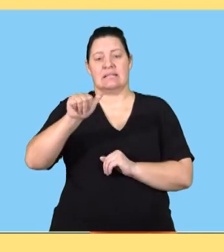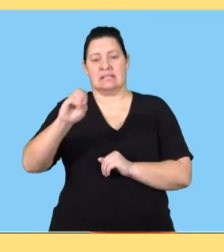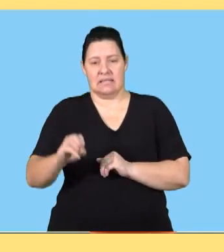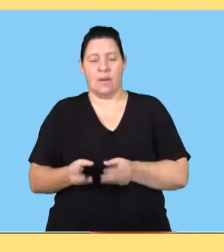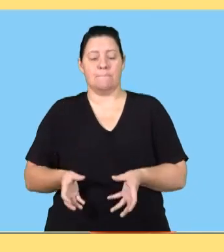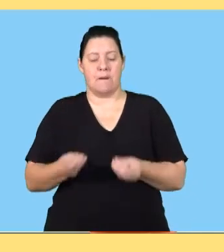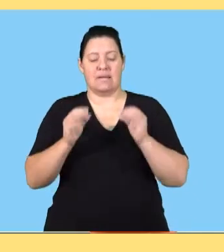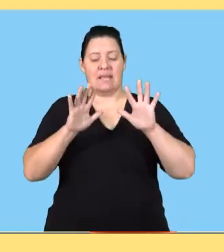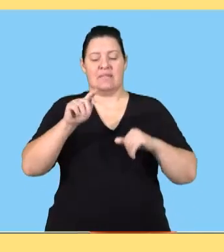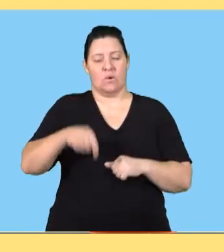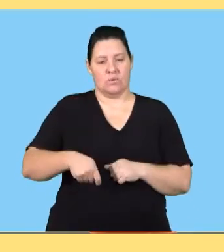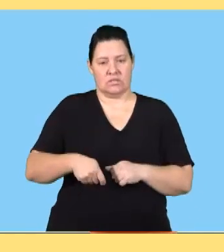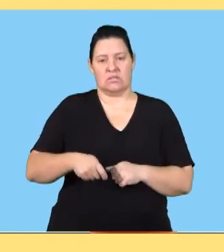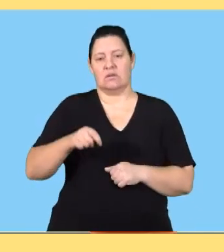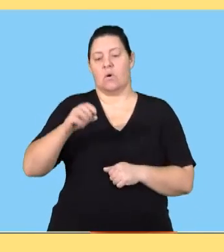it should give me